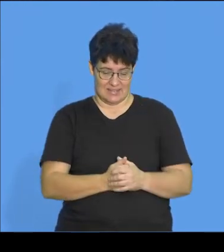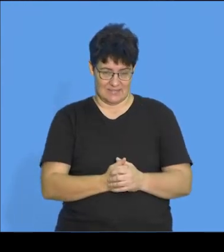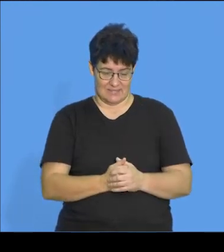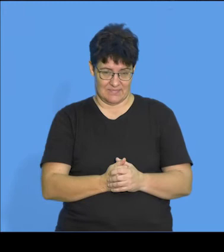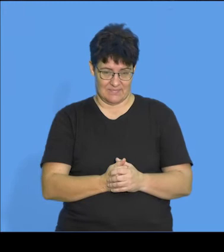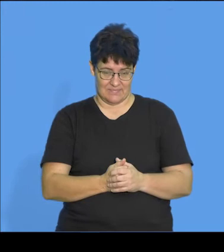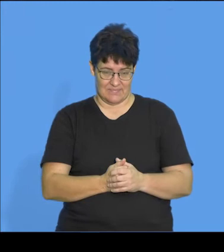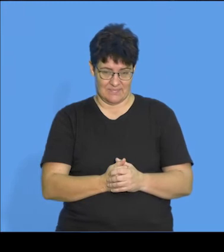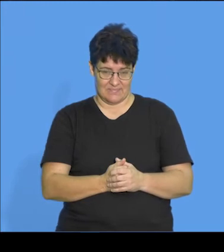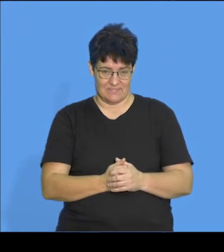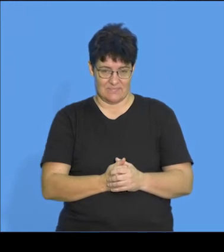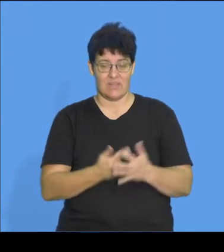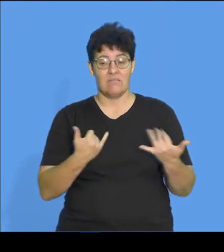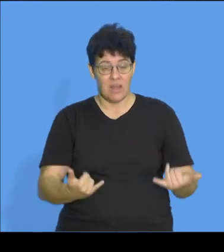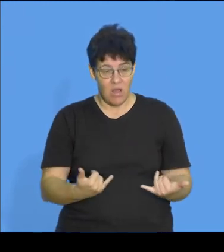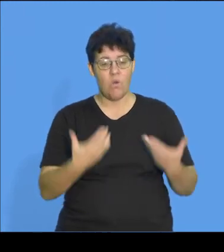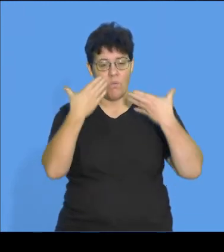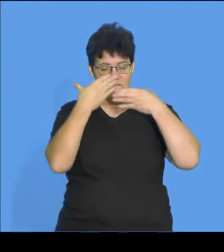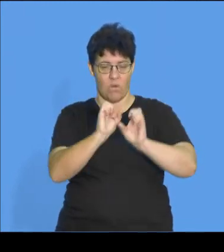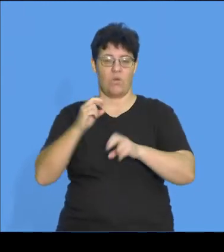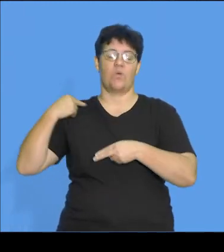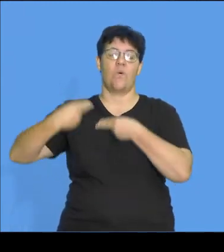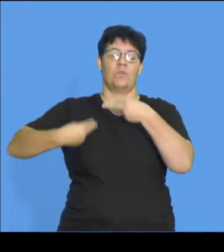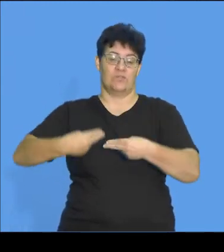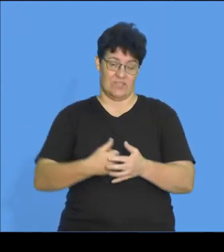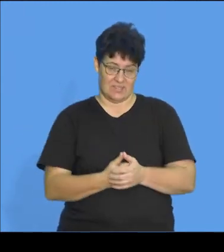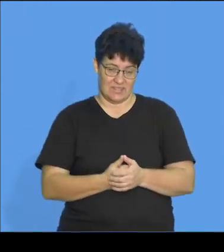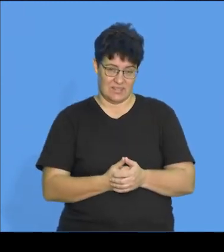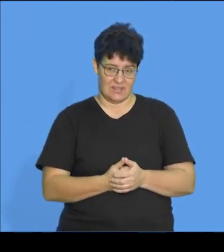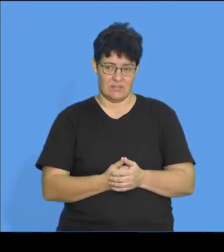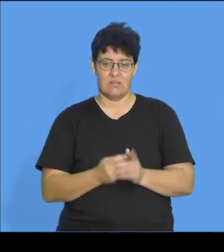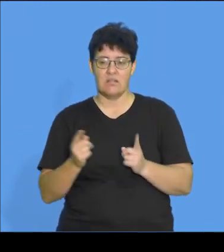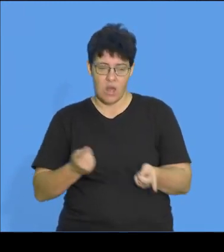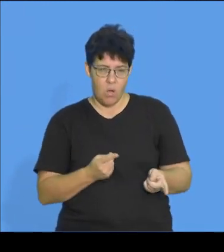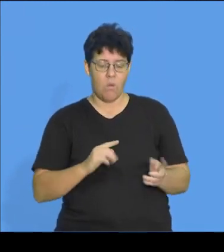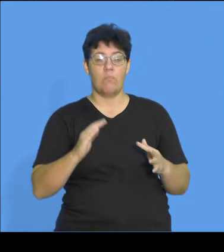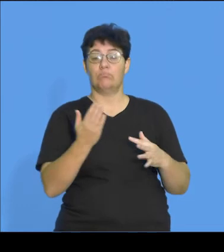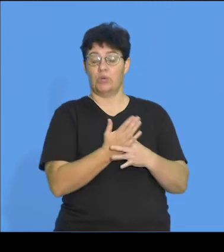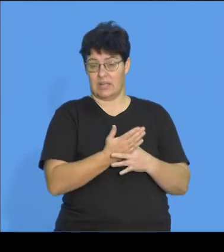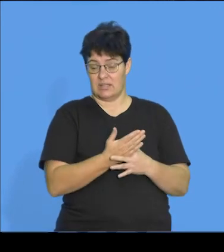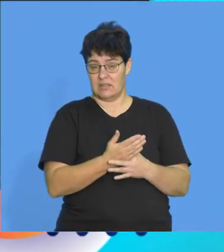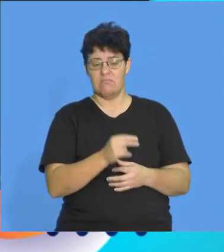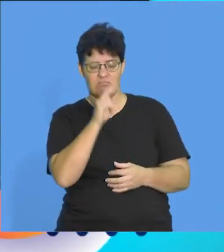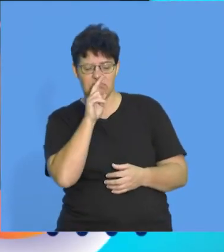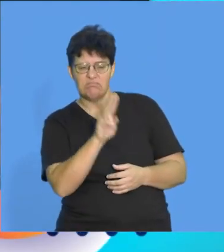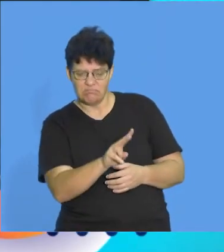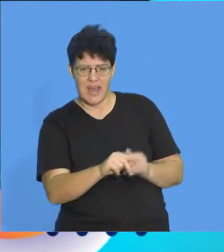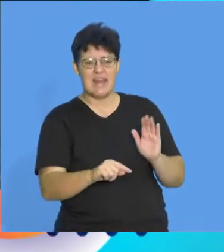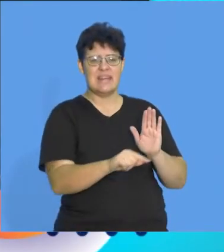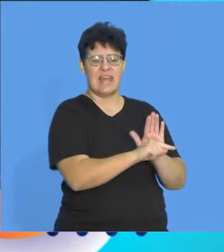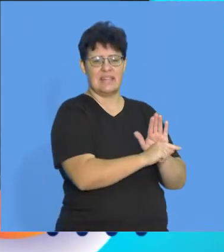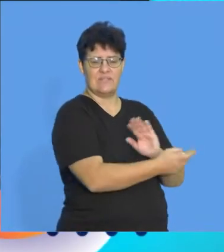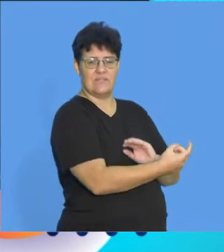Guys, in this segment, we focused on the hormones. We're going to go into a little break, and we're going to look at the negative feedback